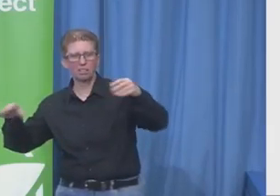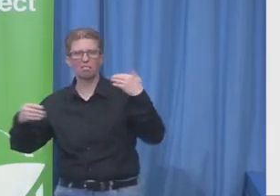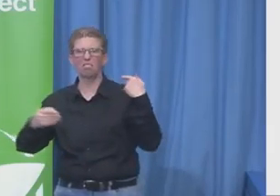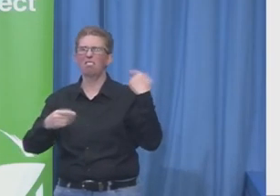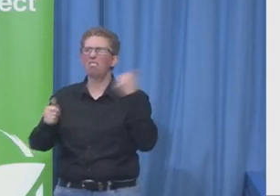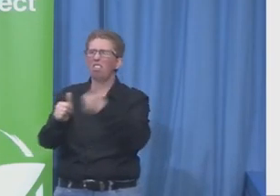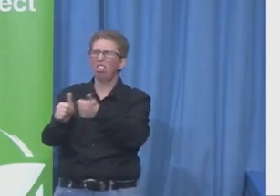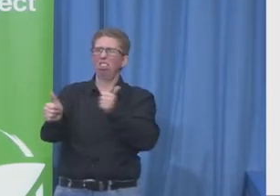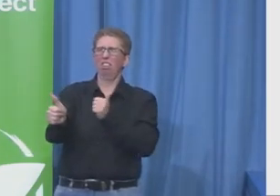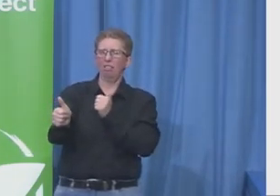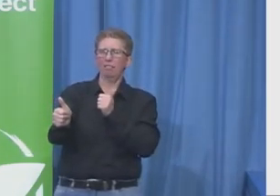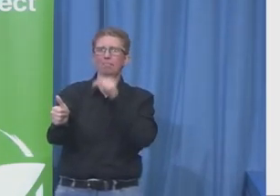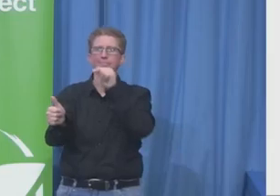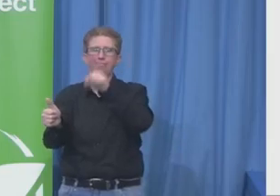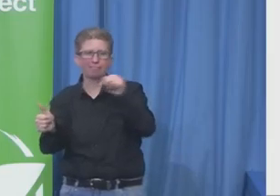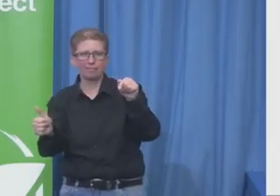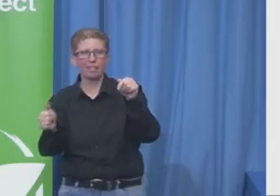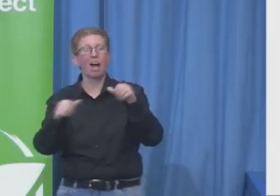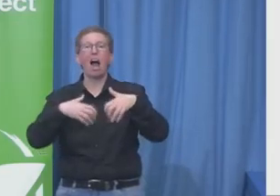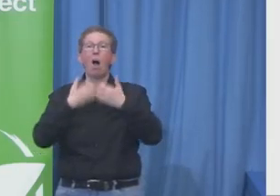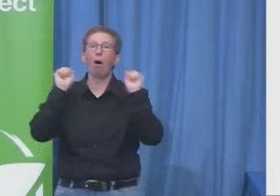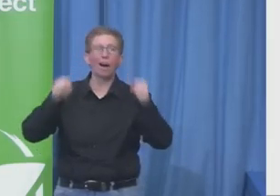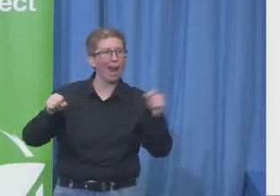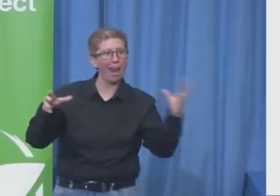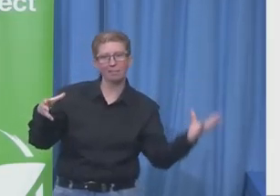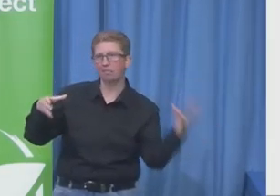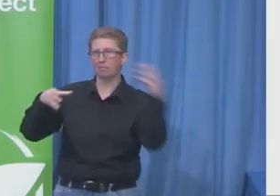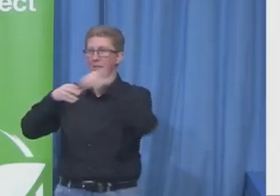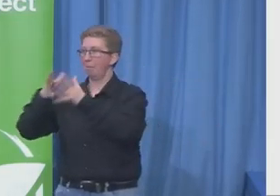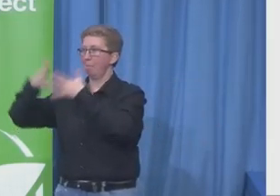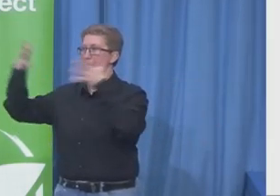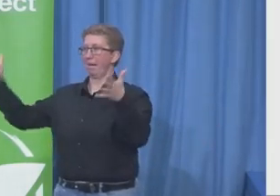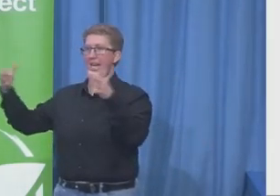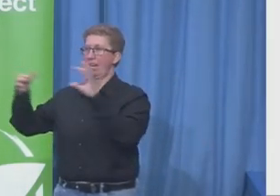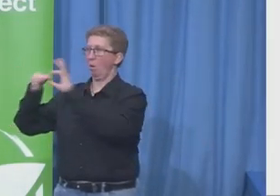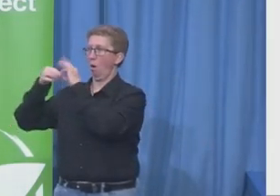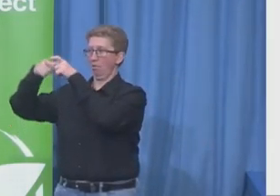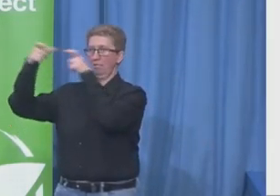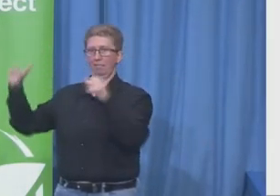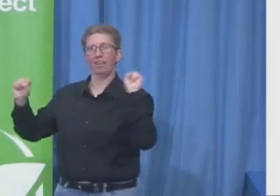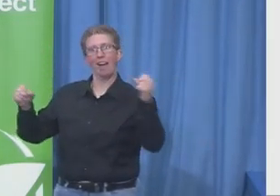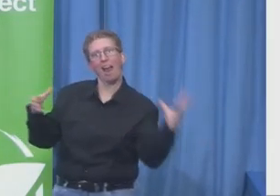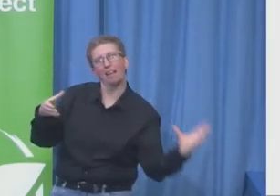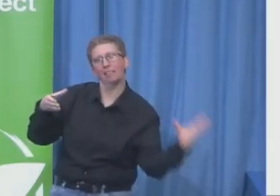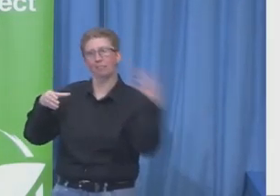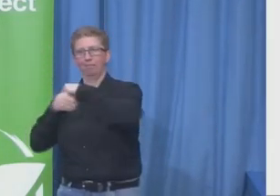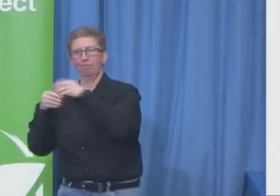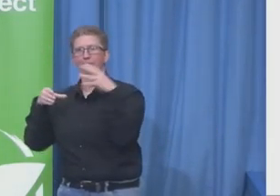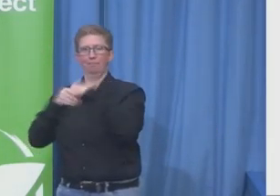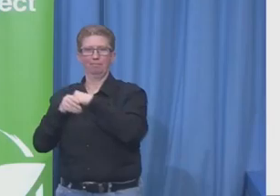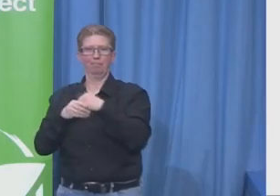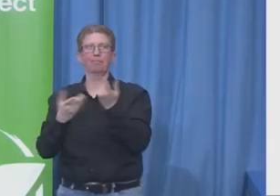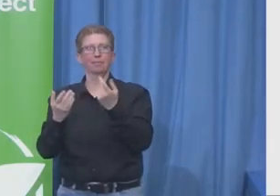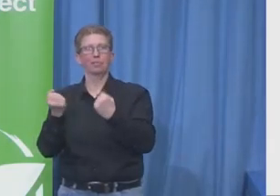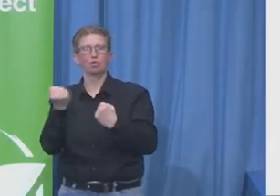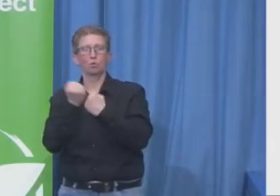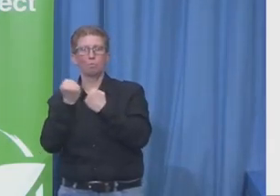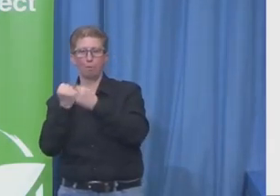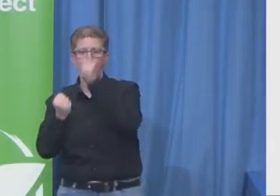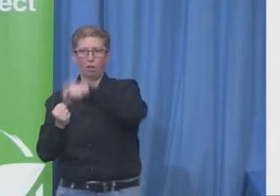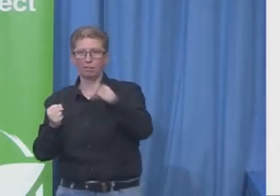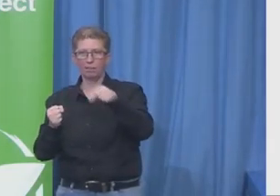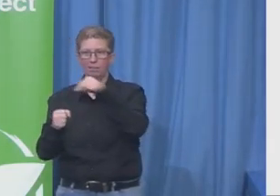organizations who work in the field of supporting programs for persons with disabilities. Organizations that really have